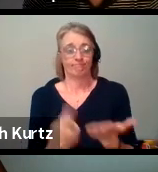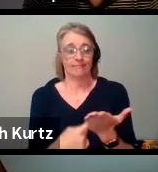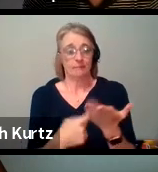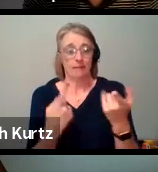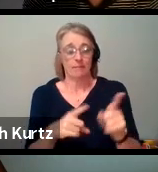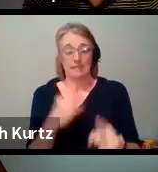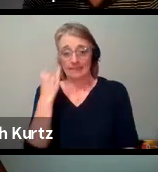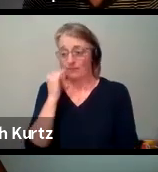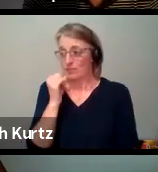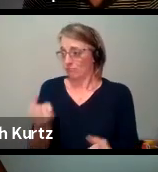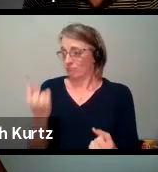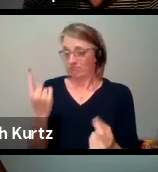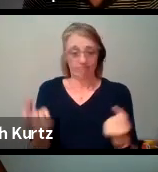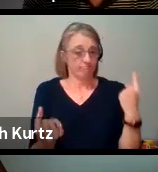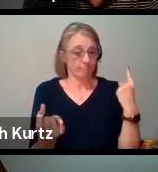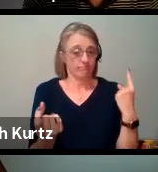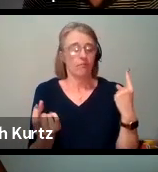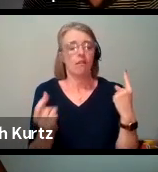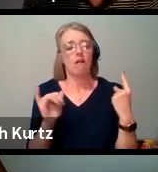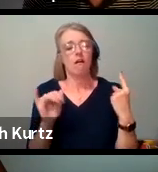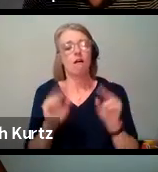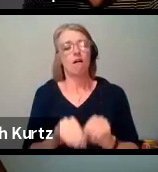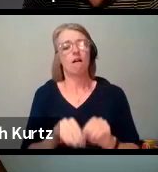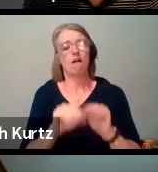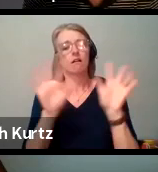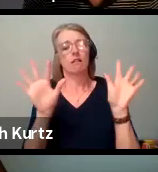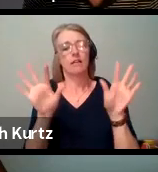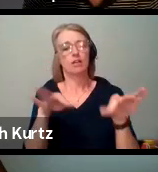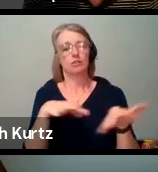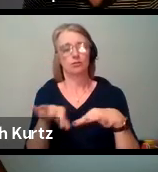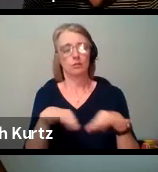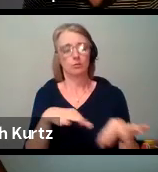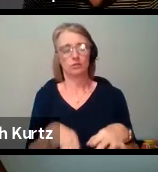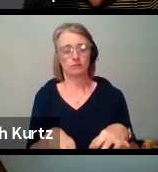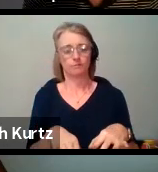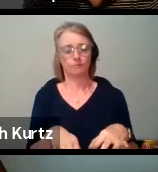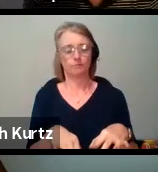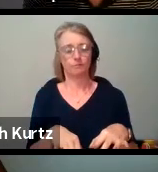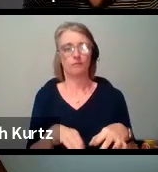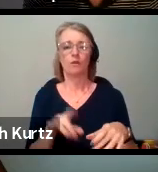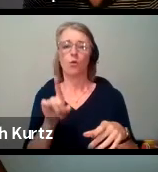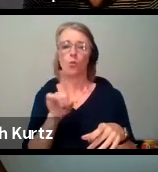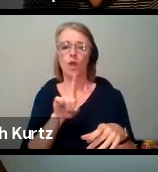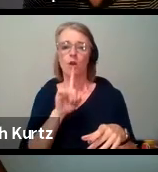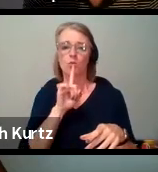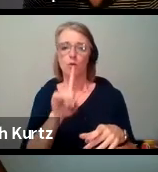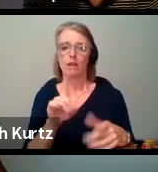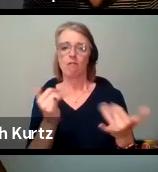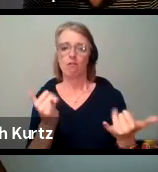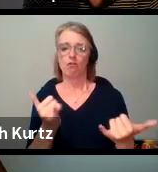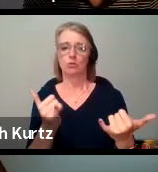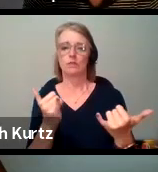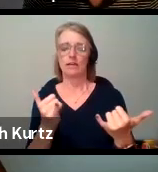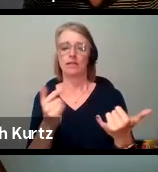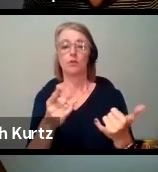And that, for me, was a clear description of where we are today. When you